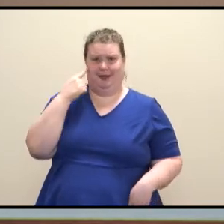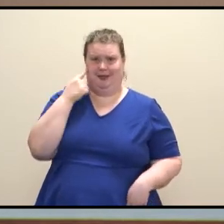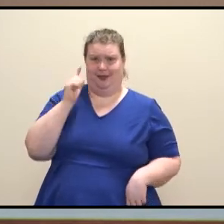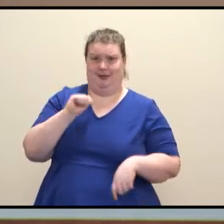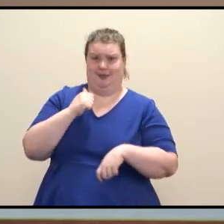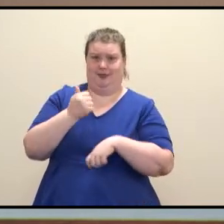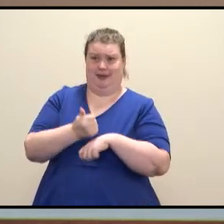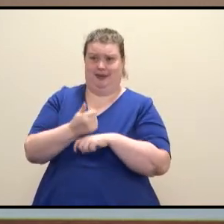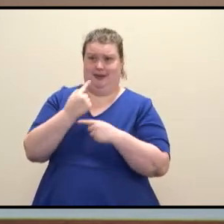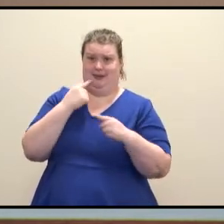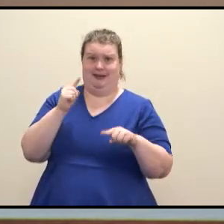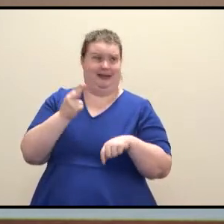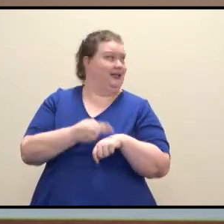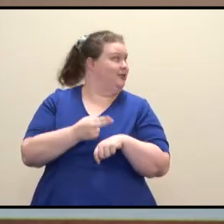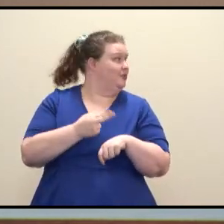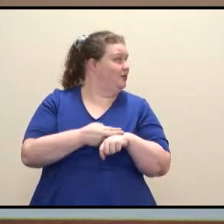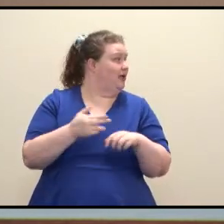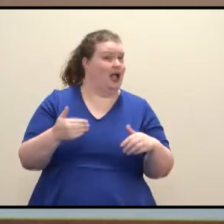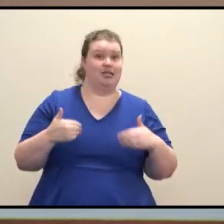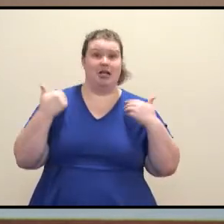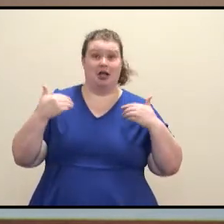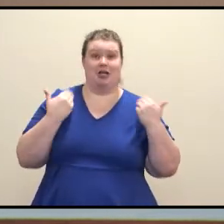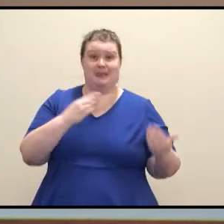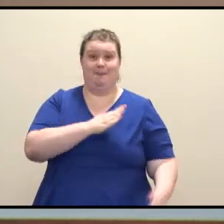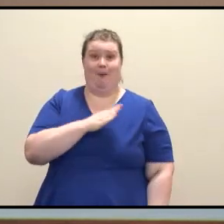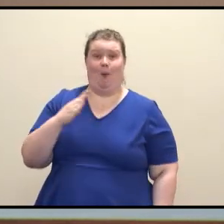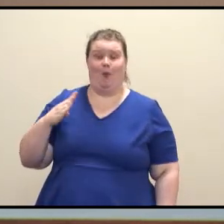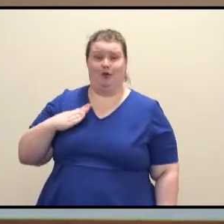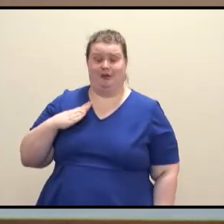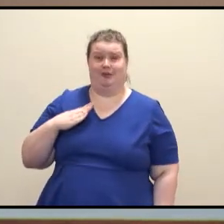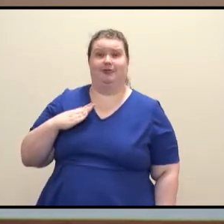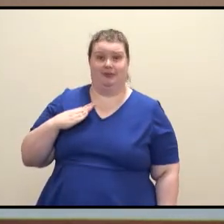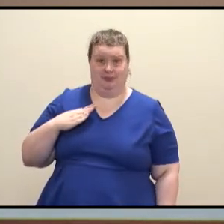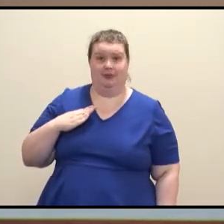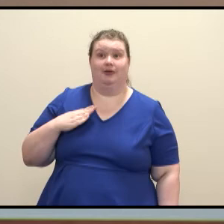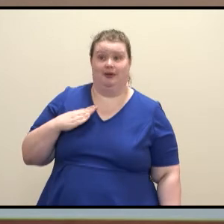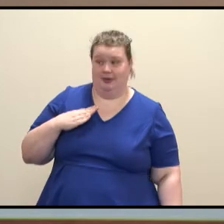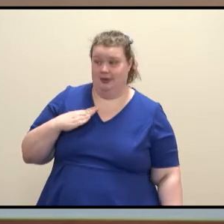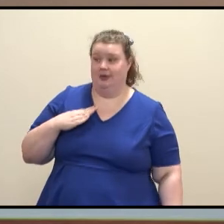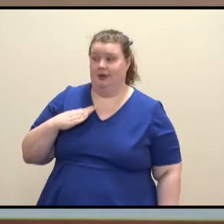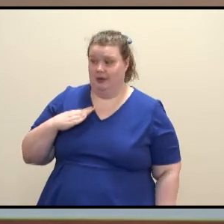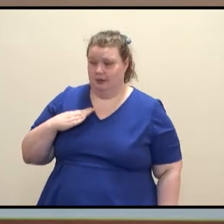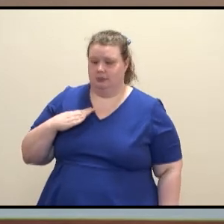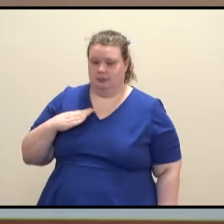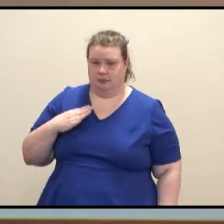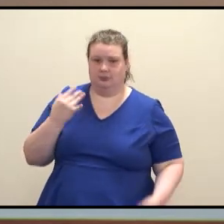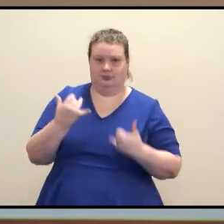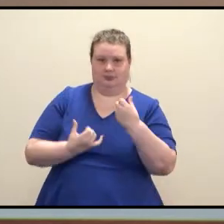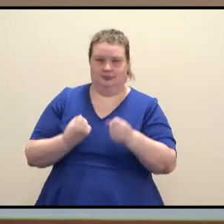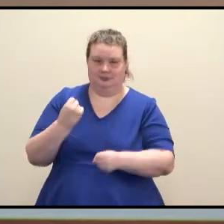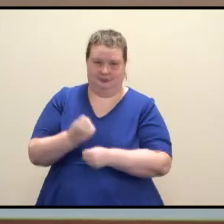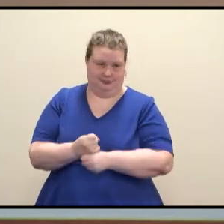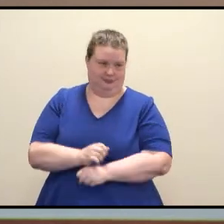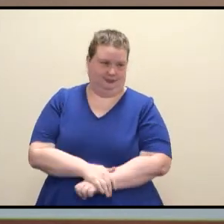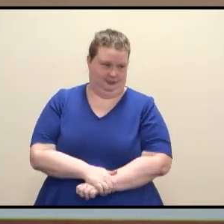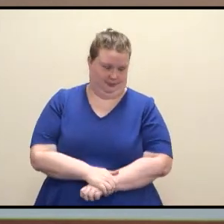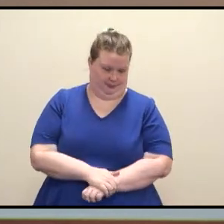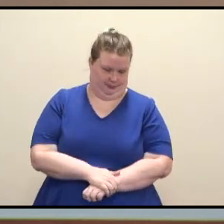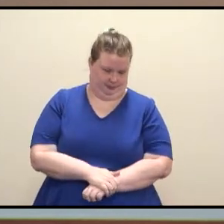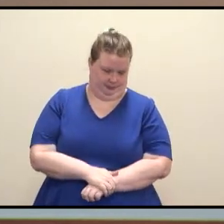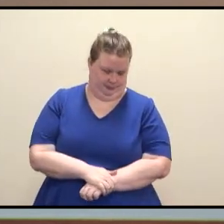bit of history by being the youngest board in terms of service this year.